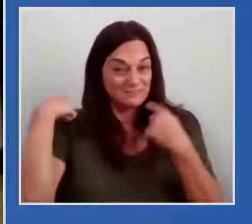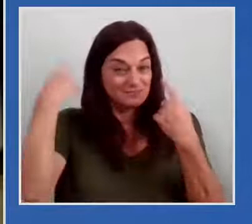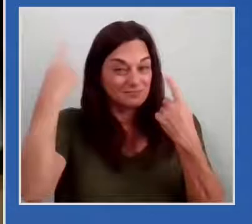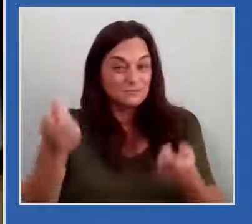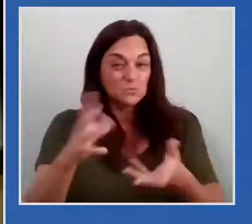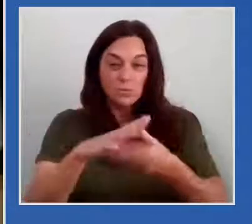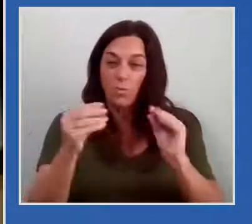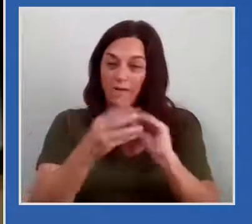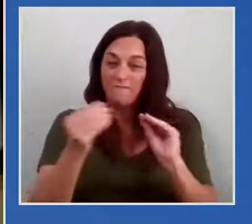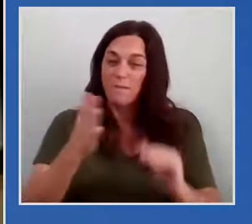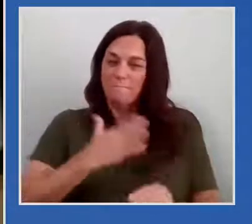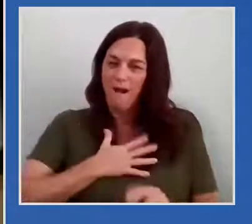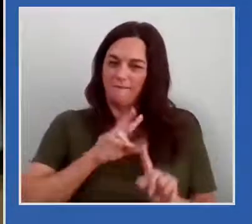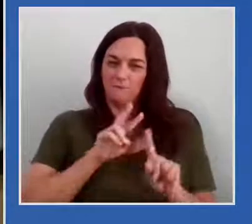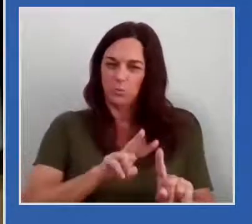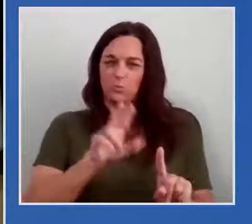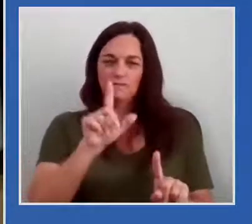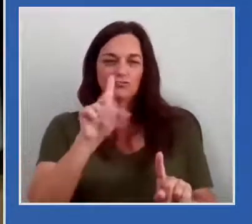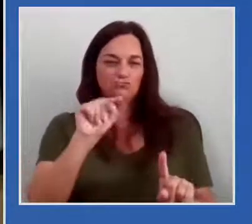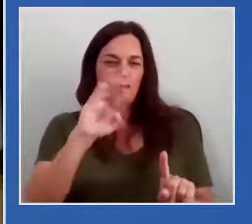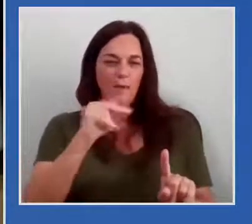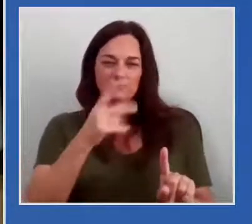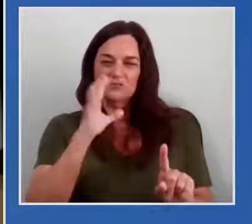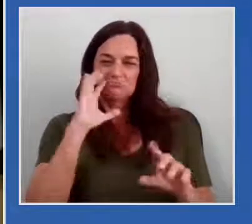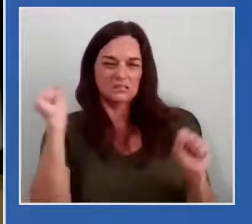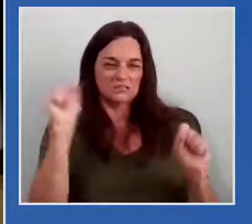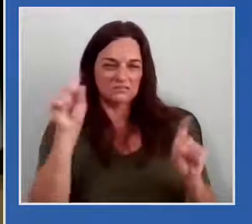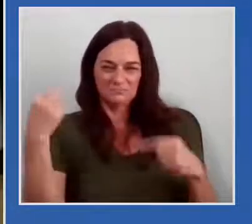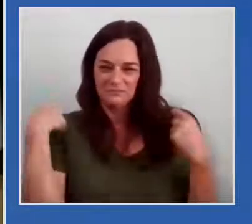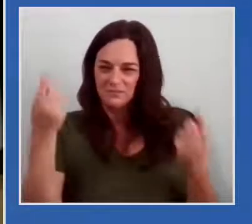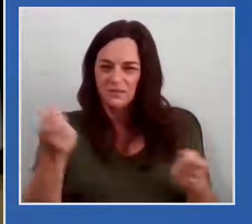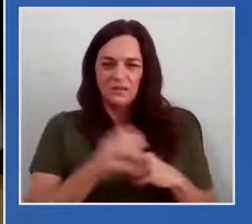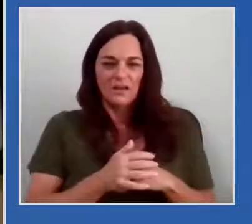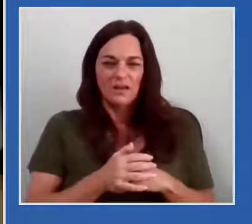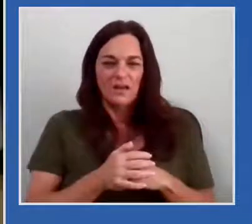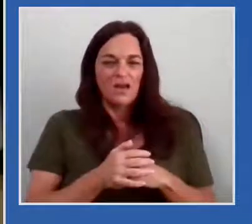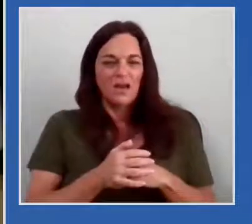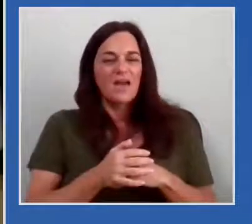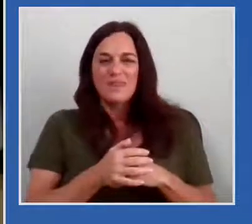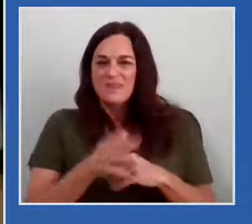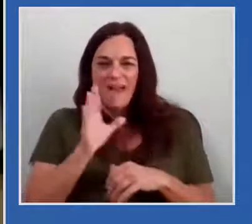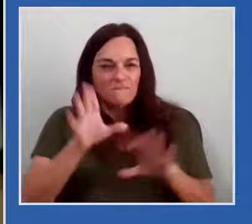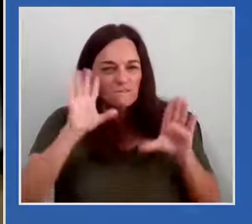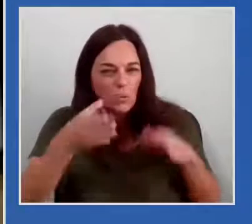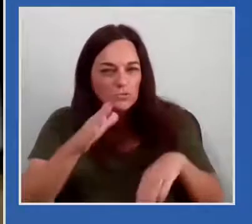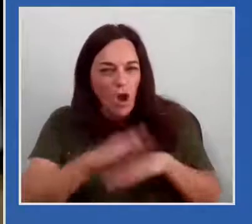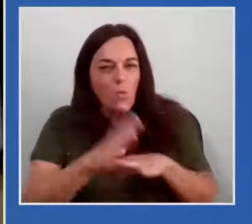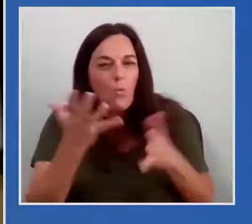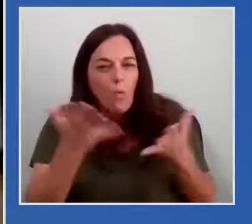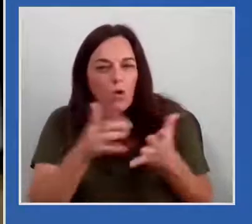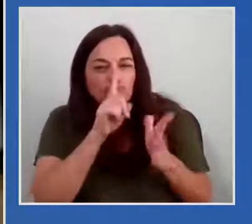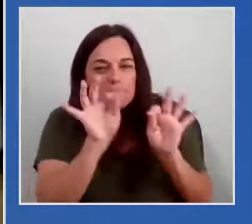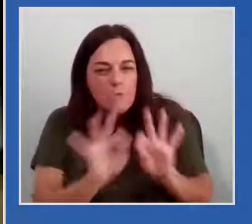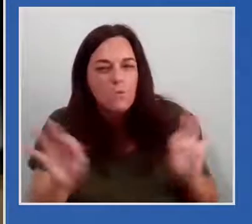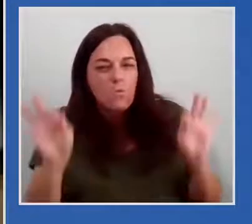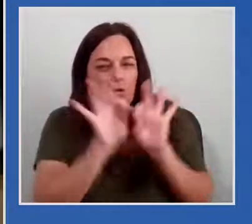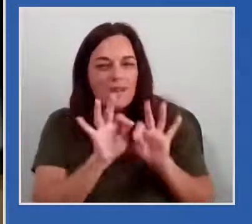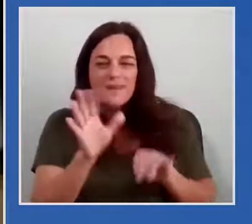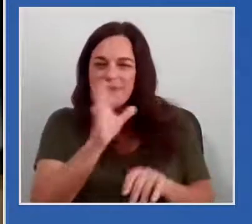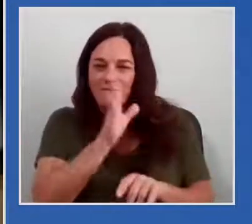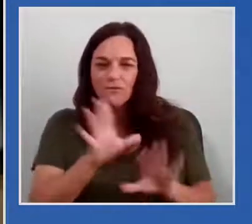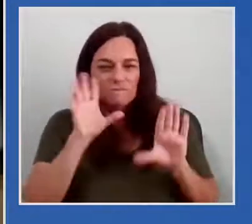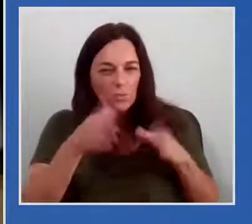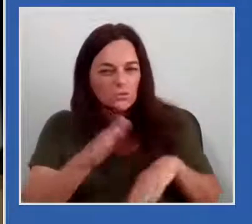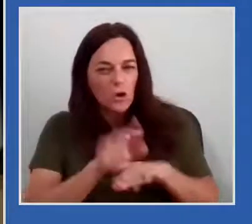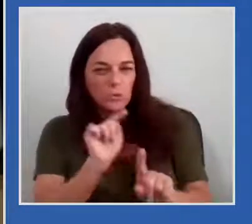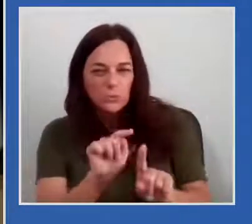view, of Donald Trump's presidency. The fact that he's never been focused on what matters. He's never been focused on you.